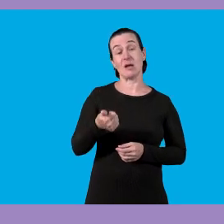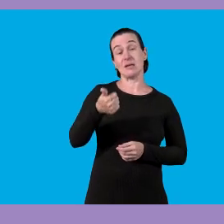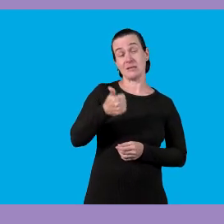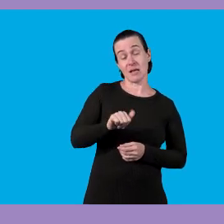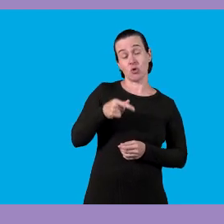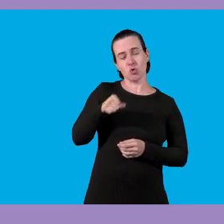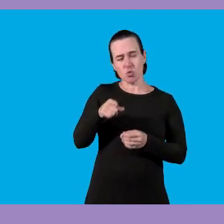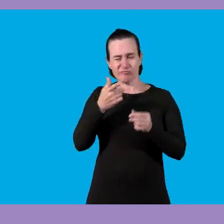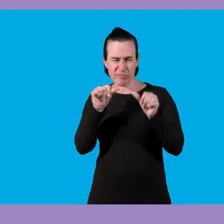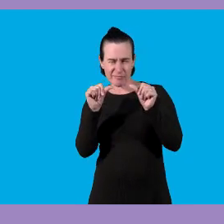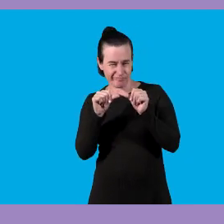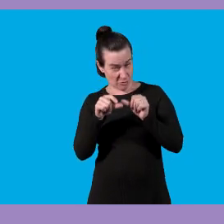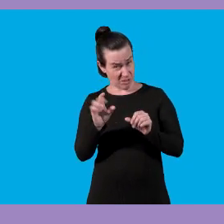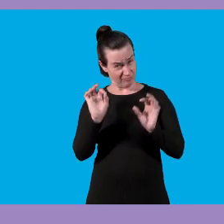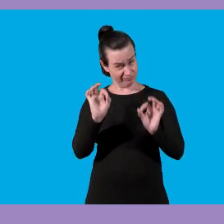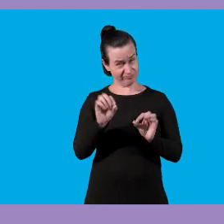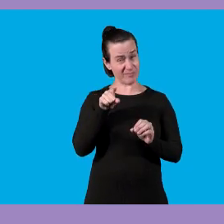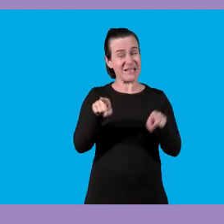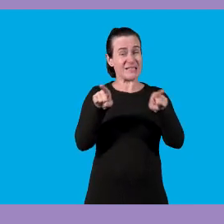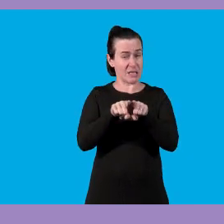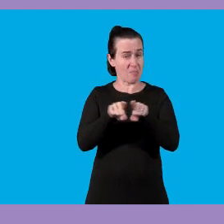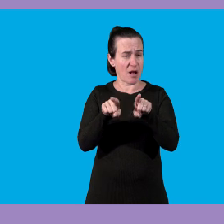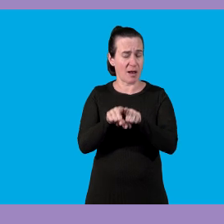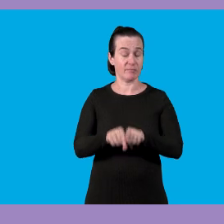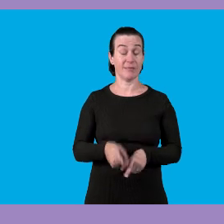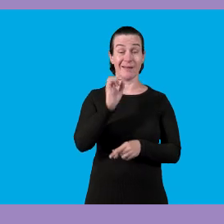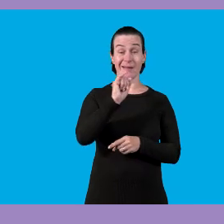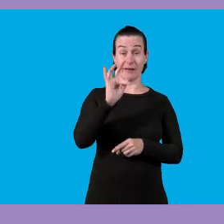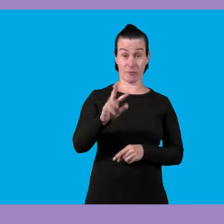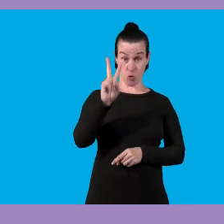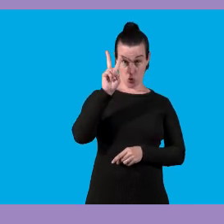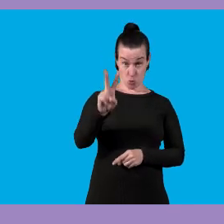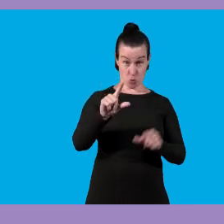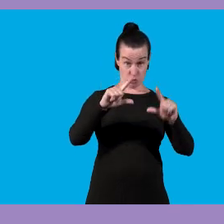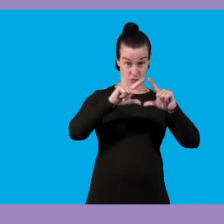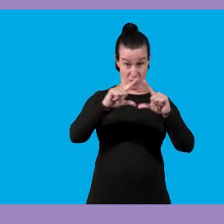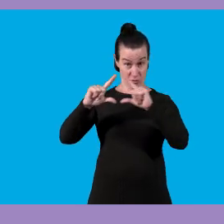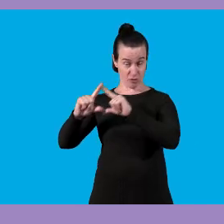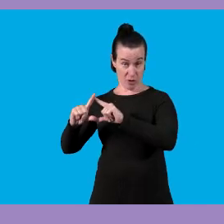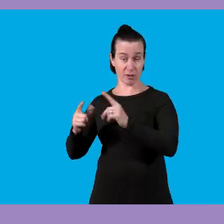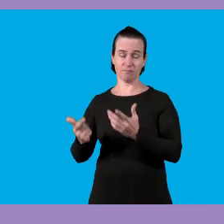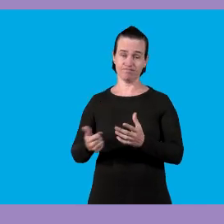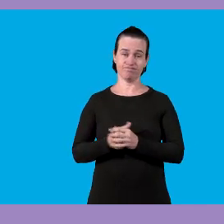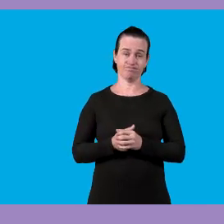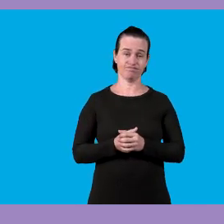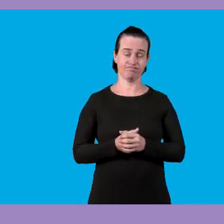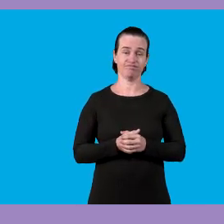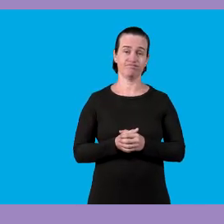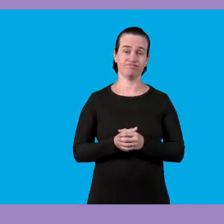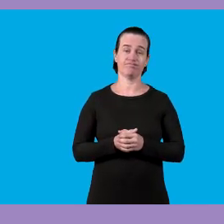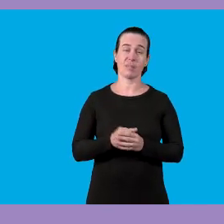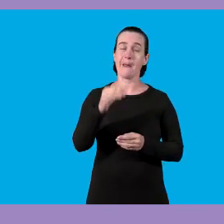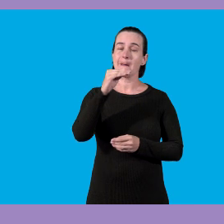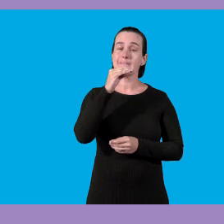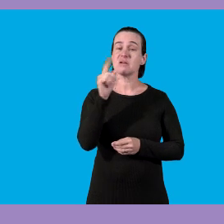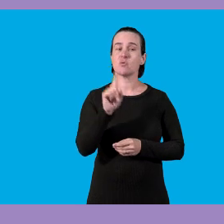Another condition of similarity is if 2 triangles have the, if 2 triangles are